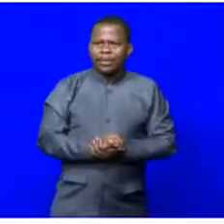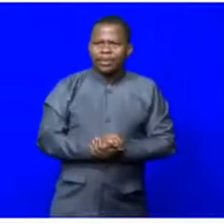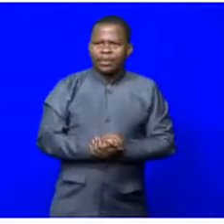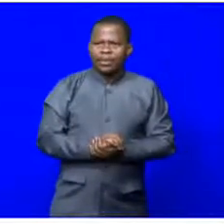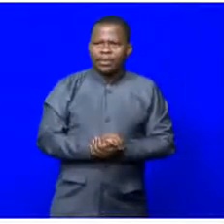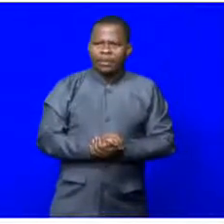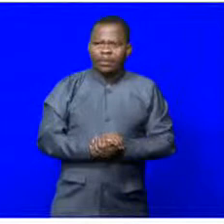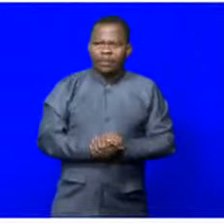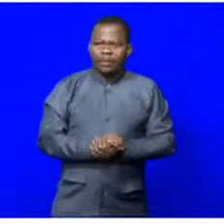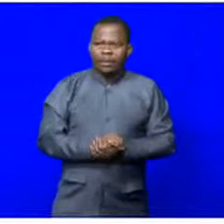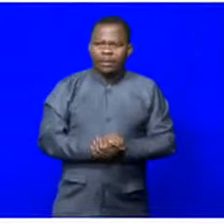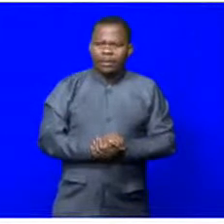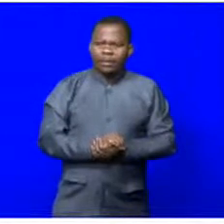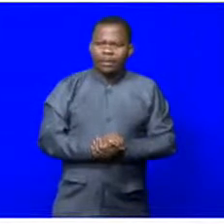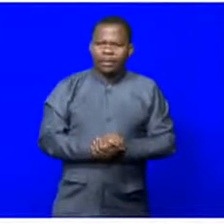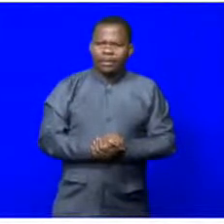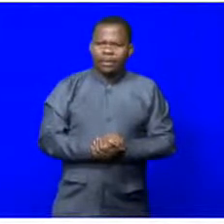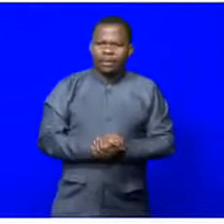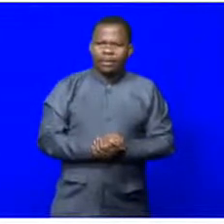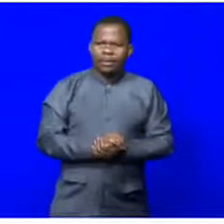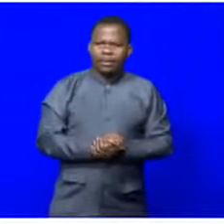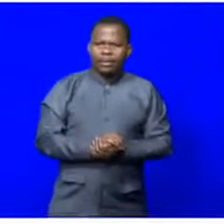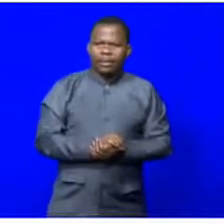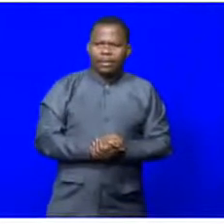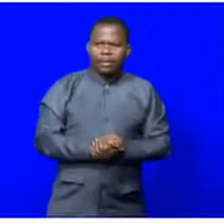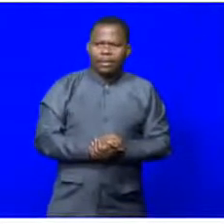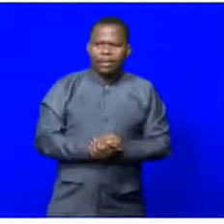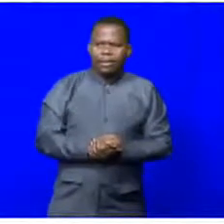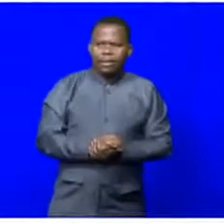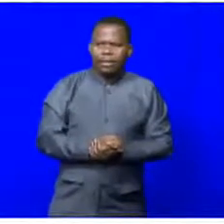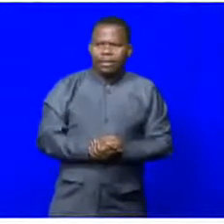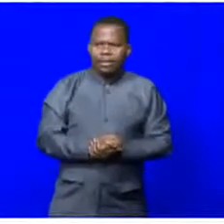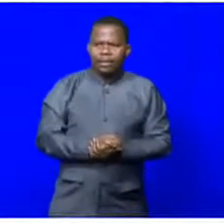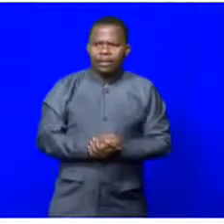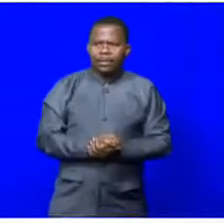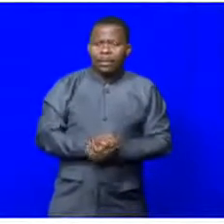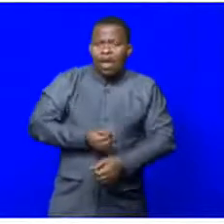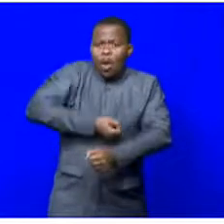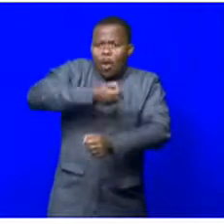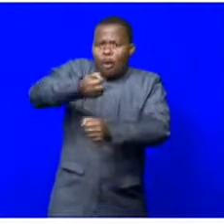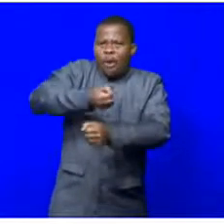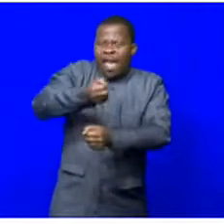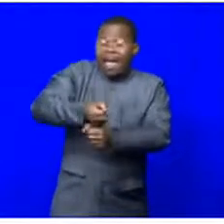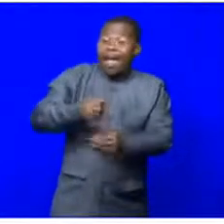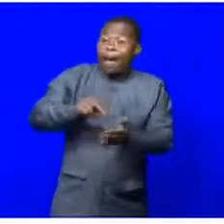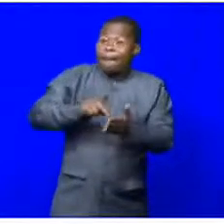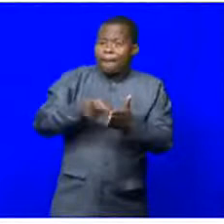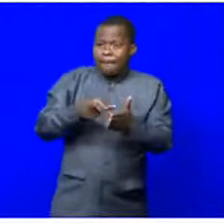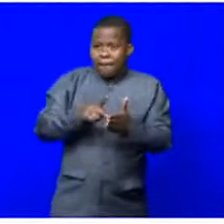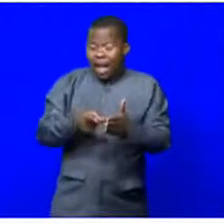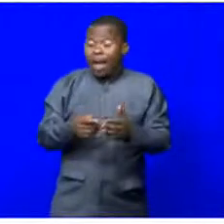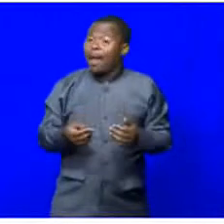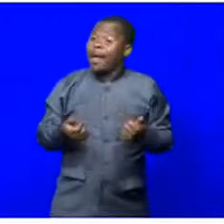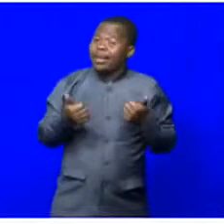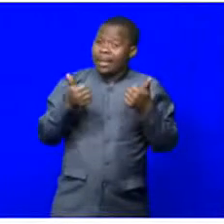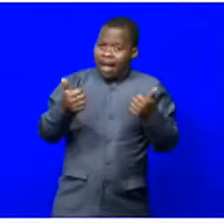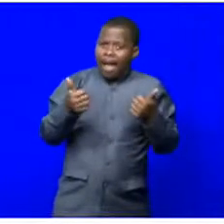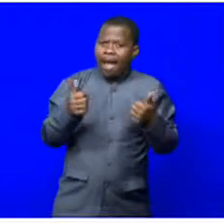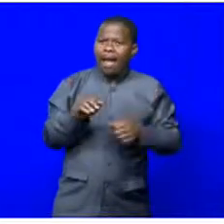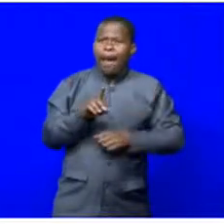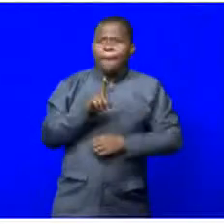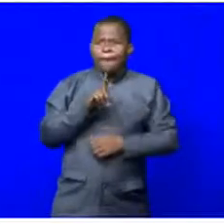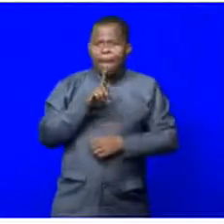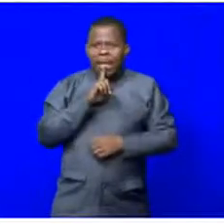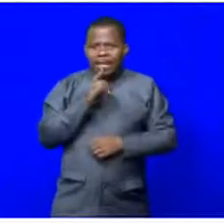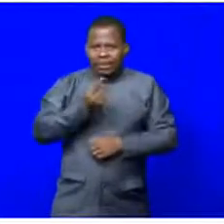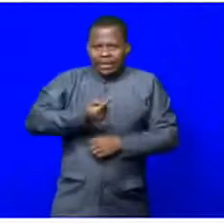kwakhona la dawa uphuma la kithi esikhwameni si strategic plan which is good bantigile